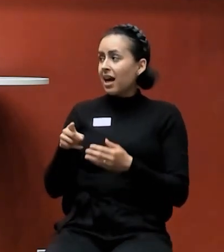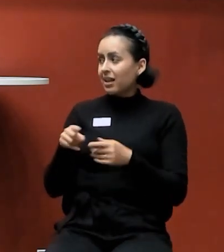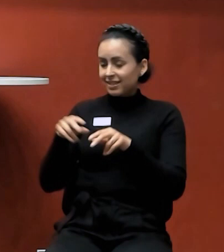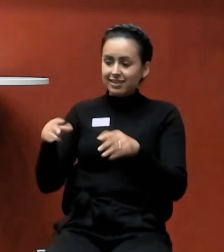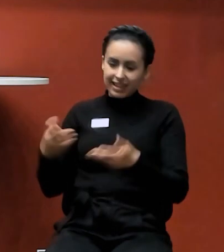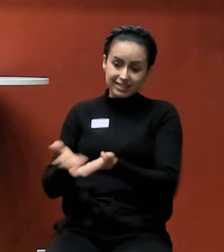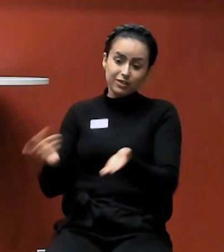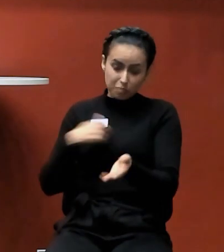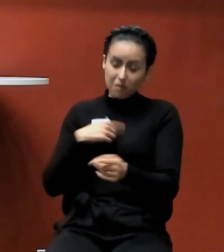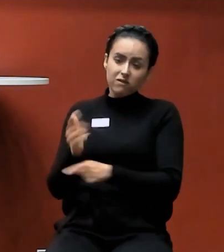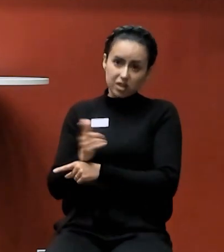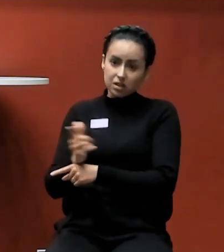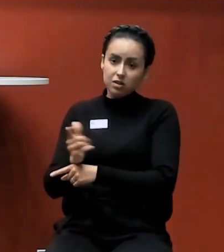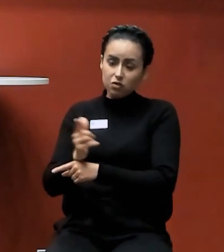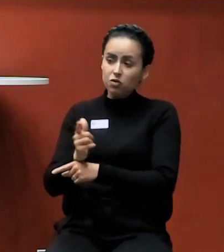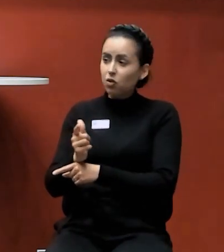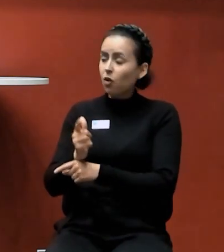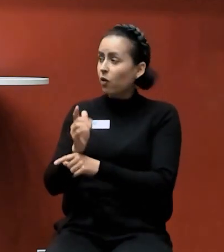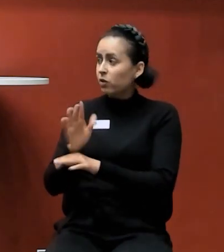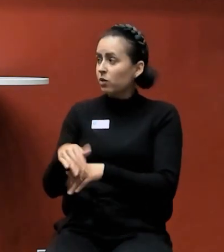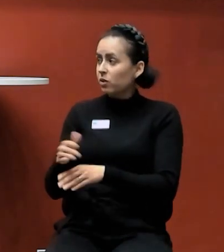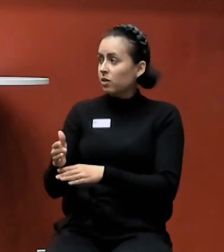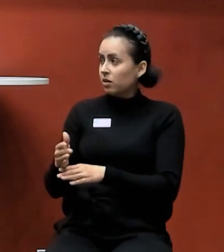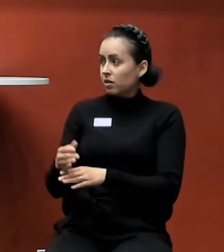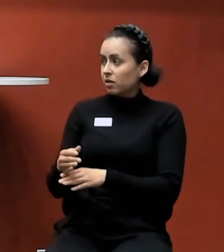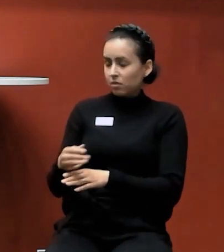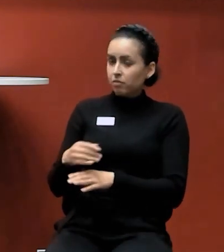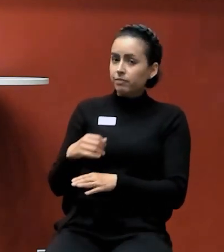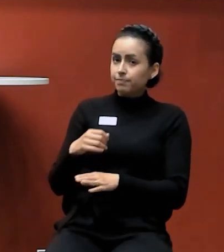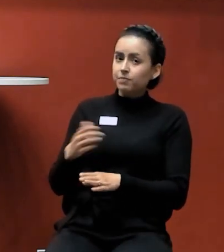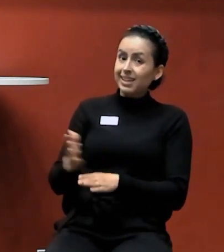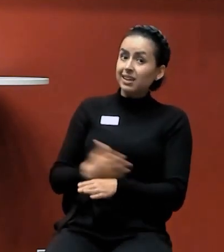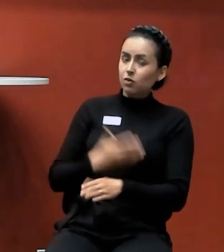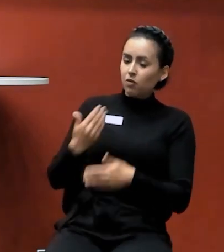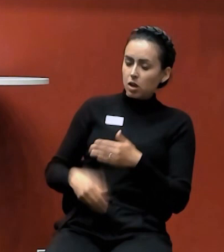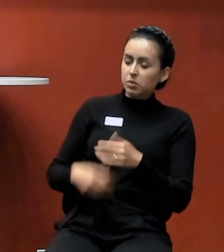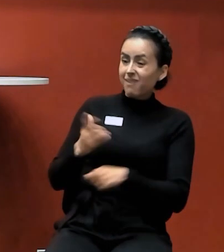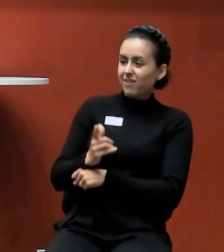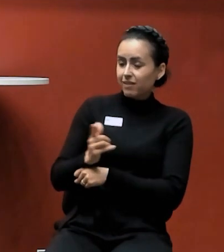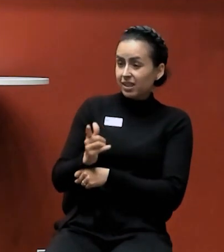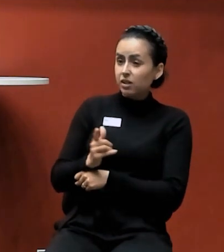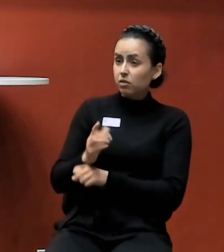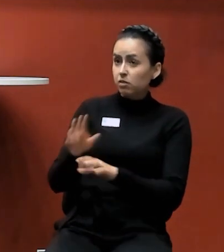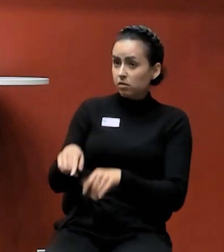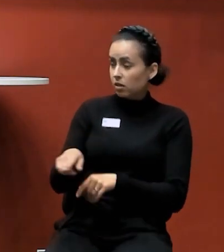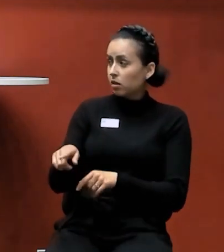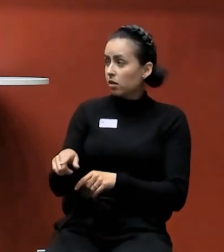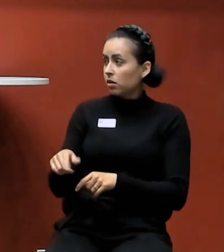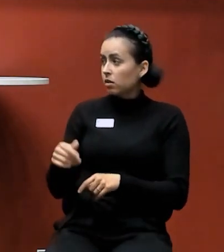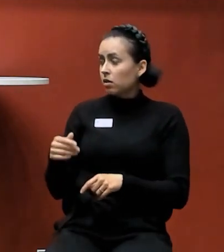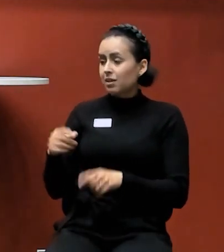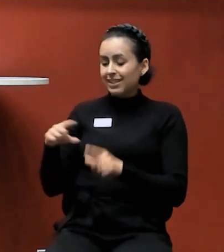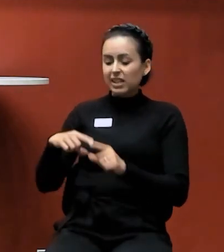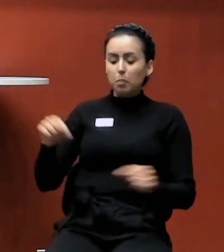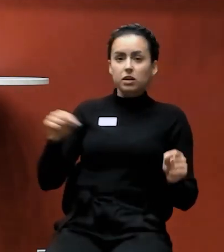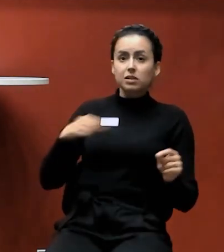video. Before it was finished, I had a bit of rehearsal tape. I got a call from some people in